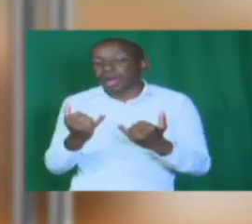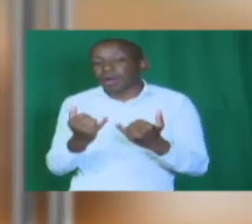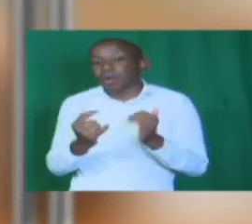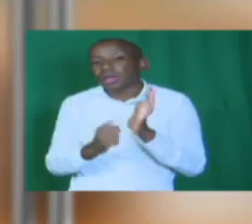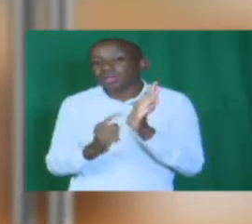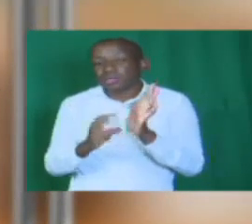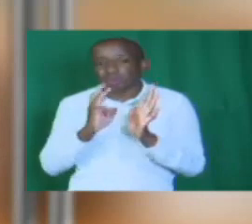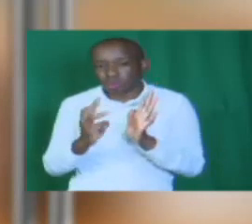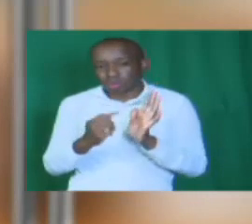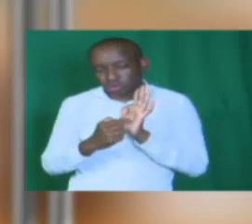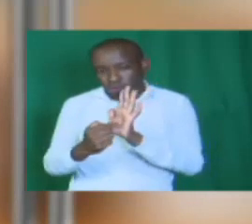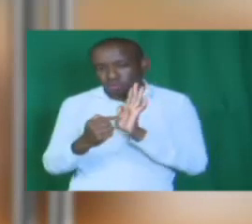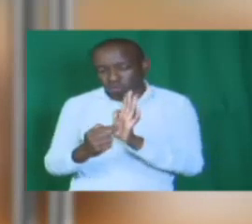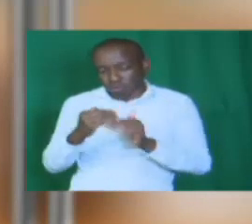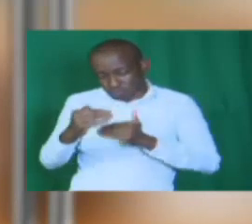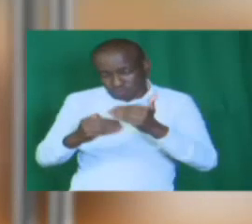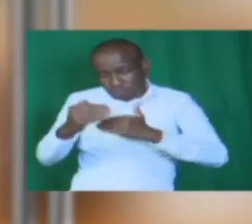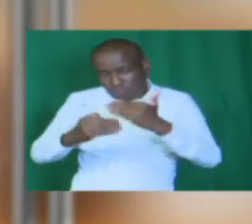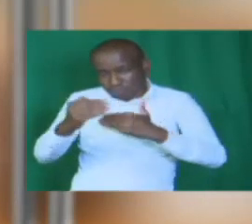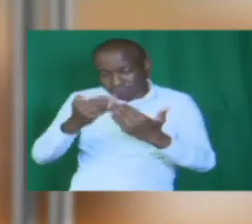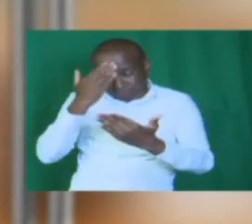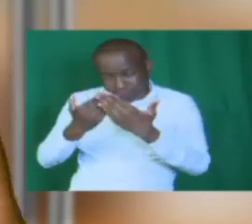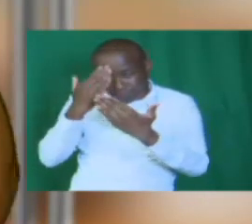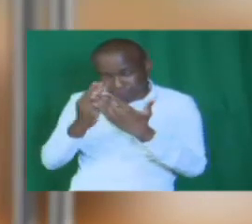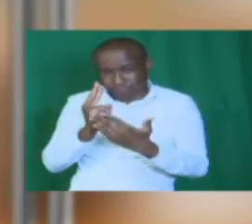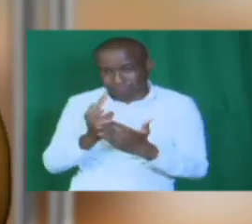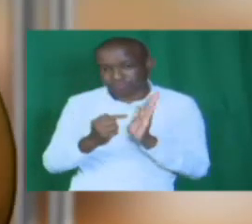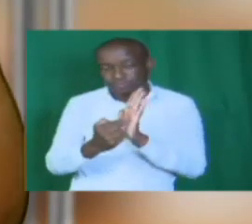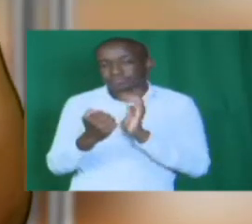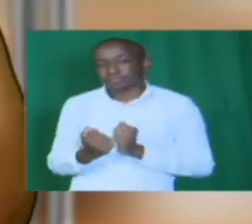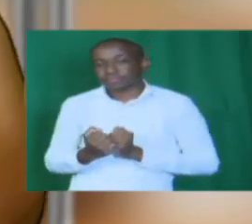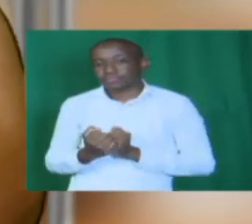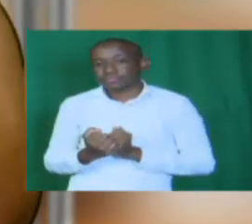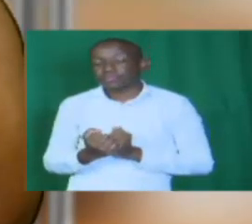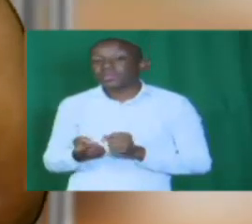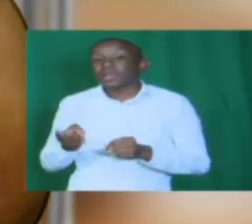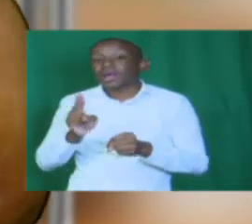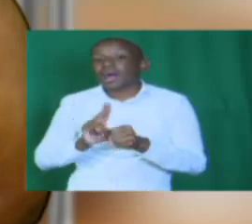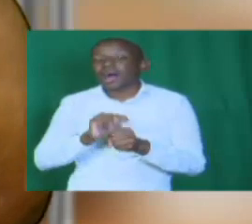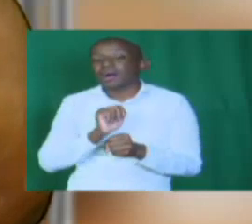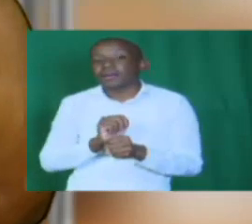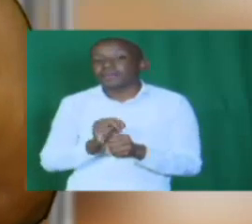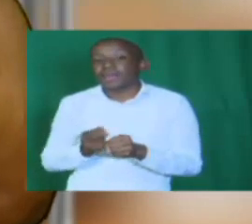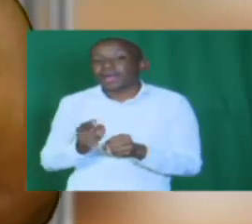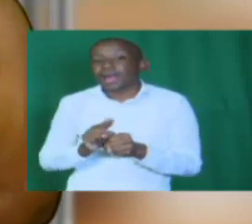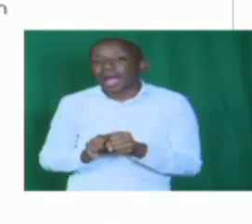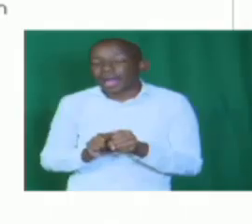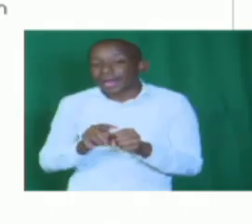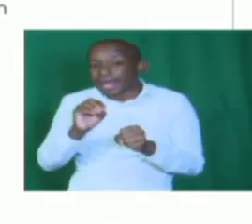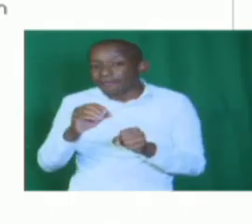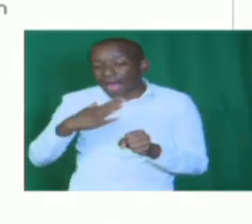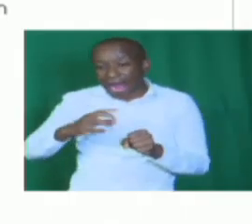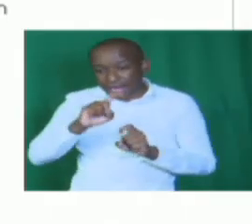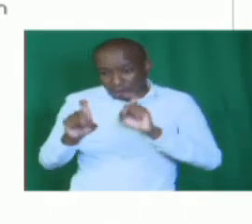questions as we move along with our lesson. Then we also have the inference